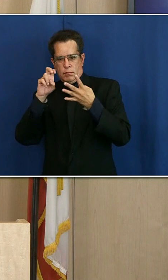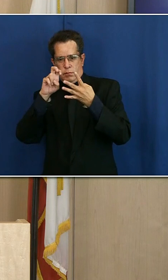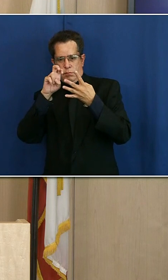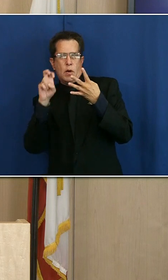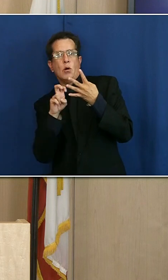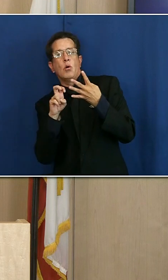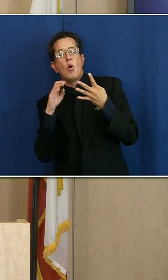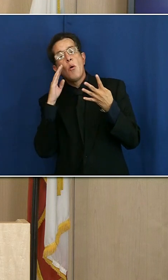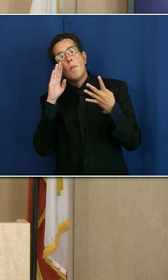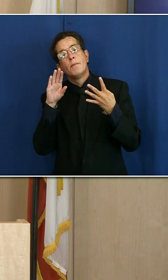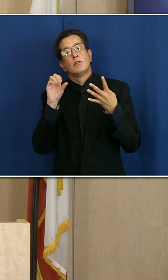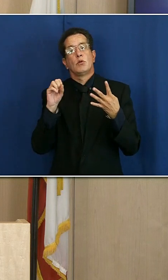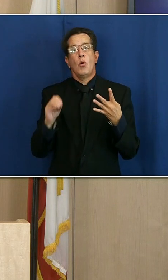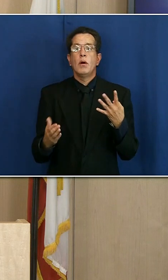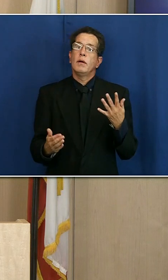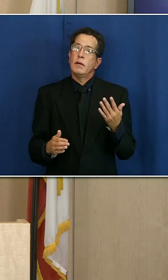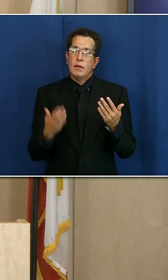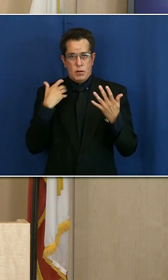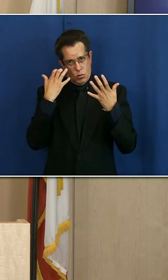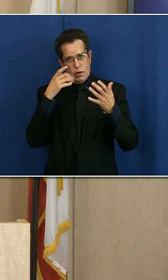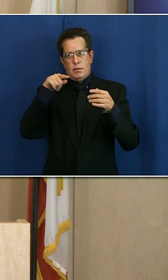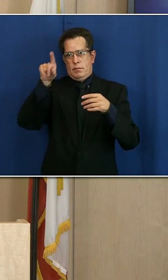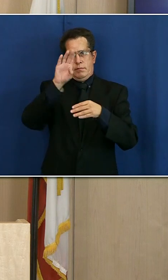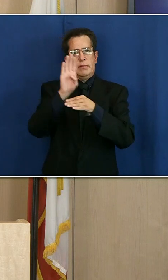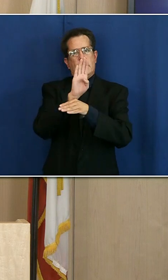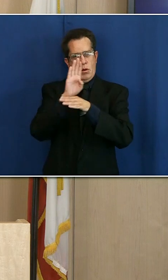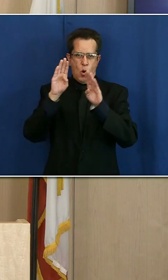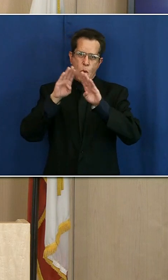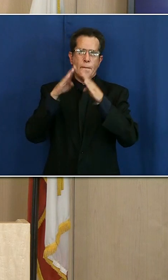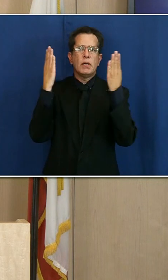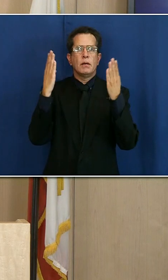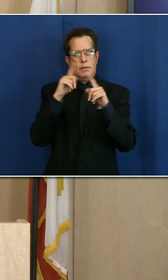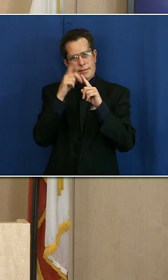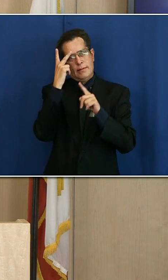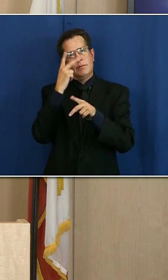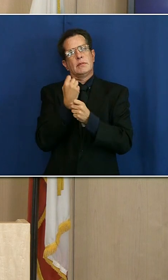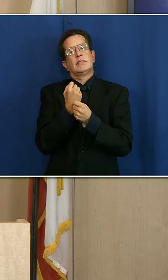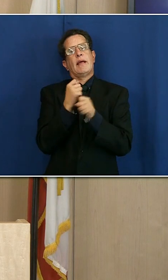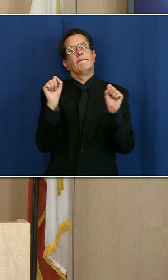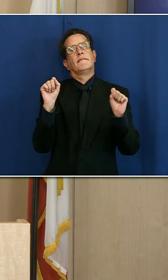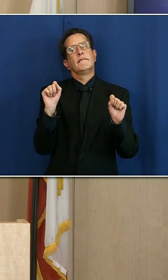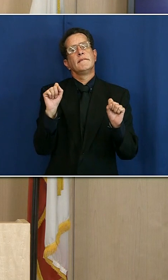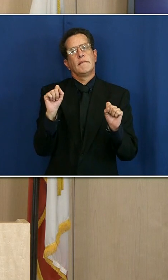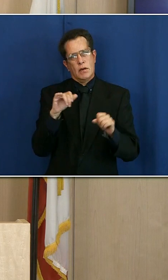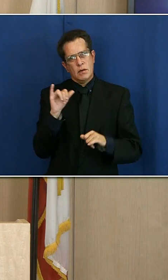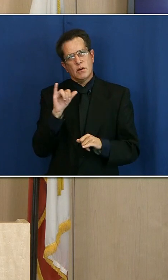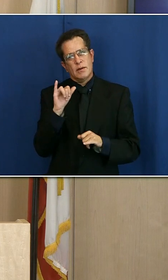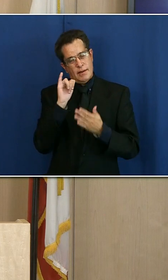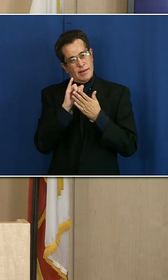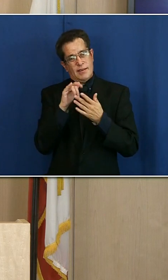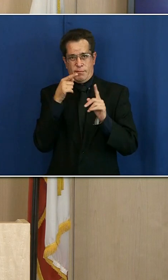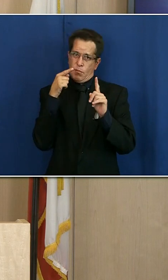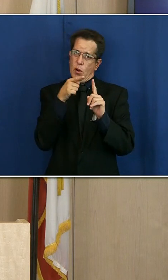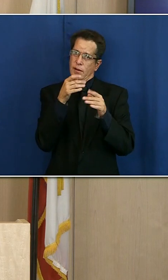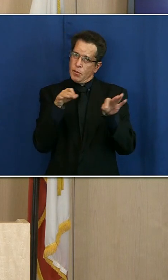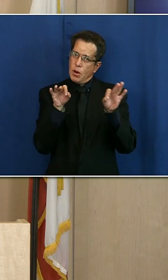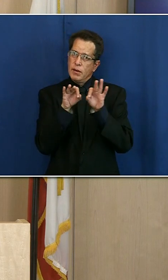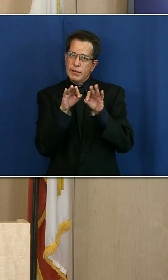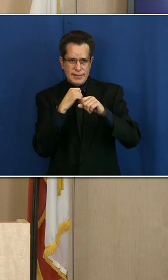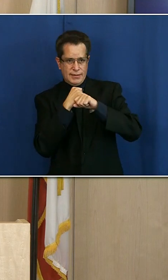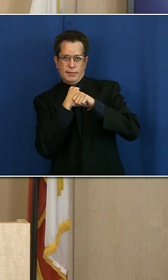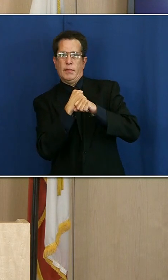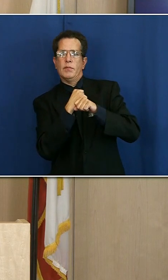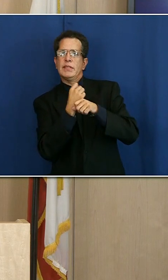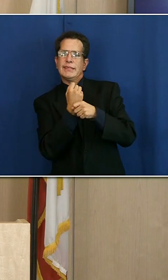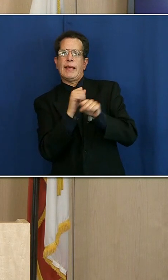hopefully. But, you know, we want to get businesses open as quickly as we safely can be reopened, and that's going to be the key word, making sure